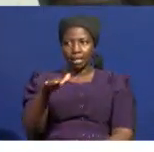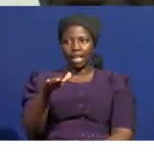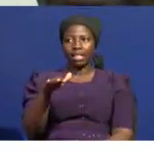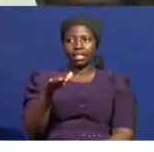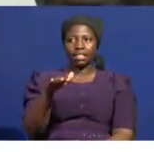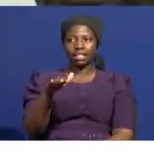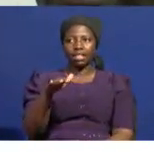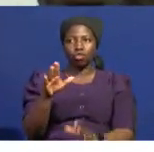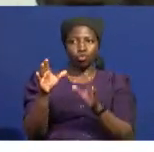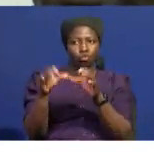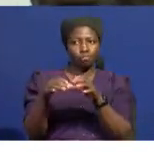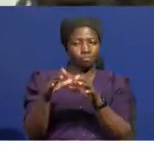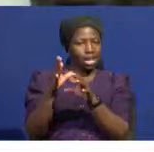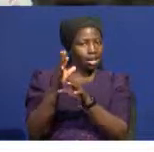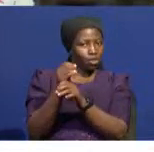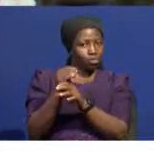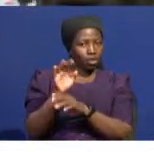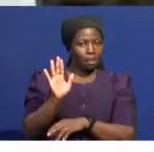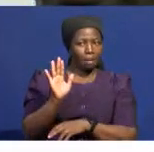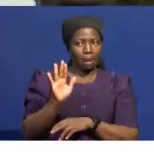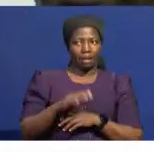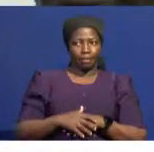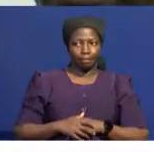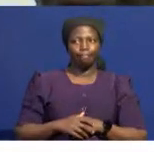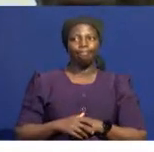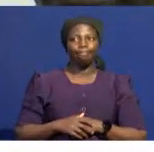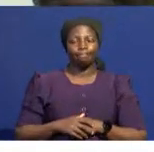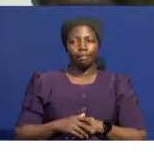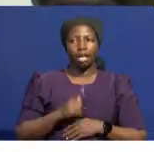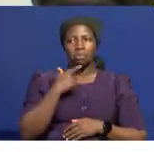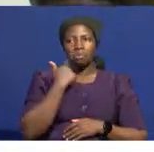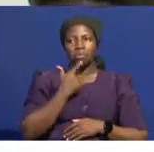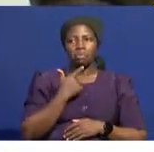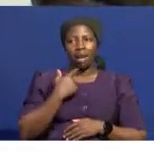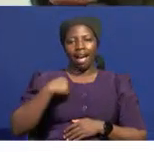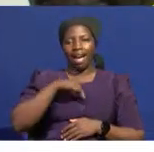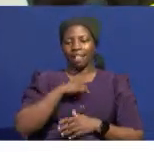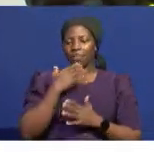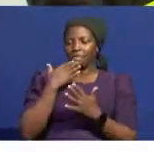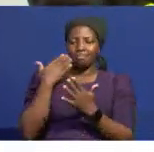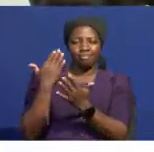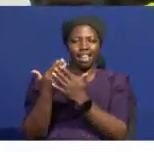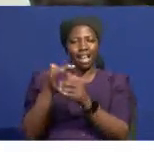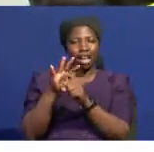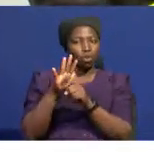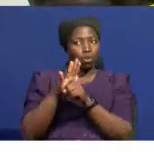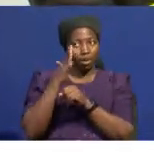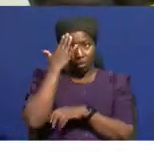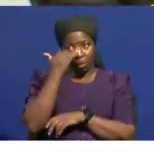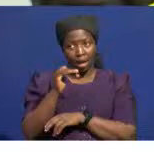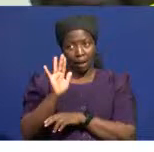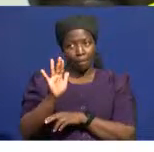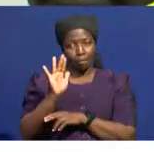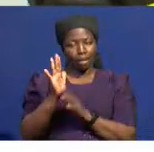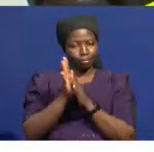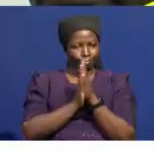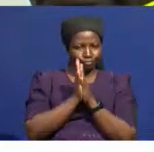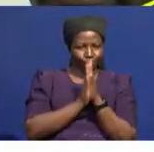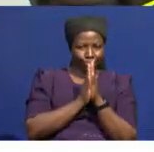Parliamentarian Association, whom we thank a lot for their